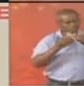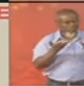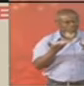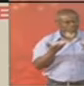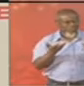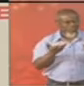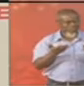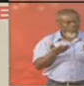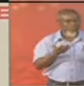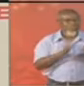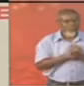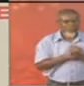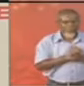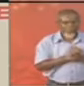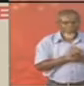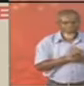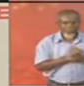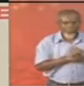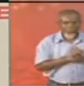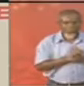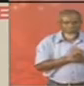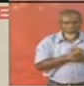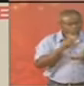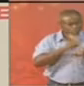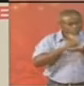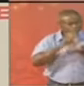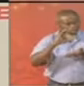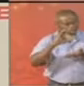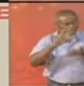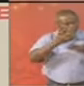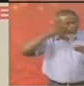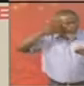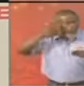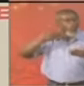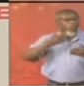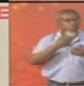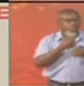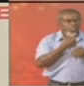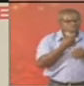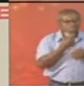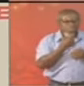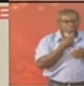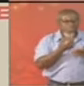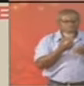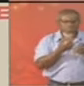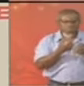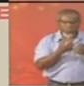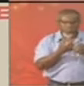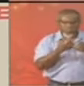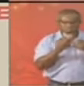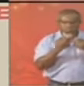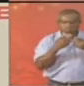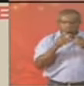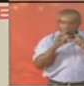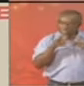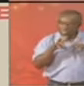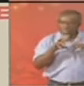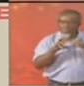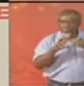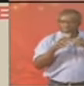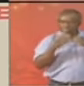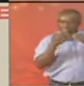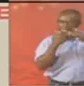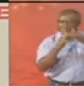immunity, meaning your immune system now doesn't allow the virus to take hold at all and you don't get infected, and the